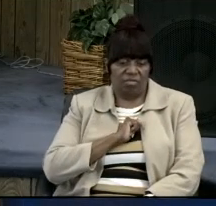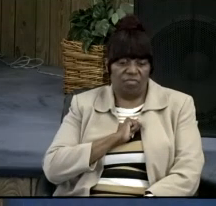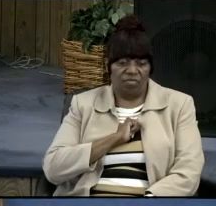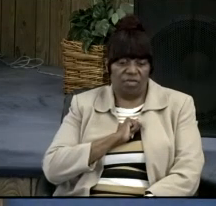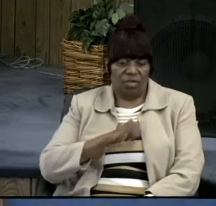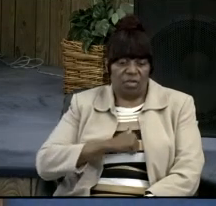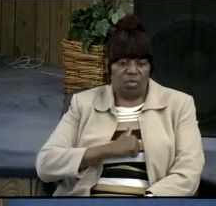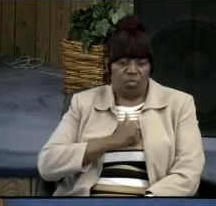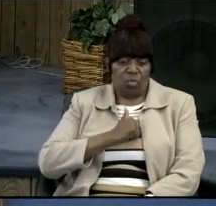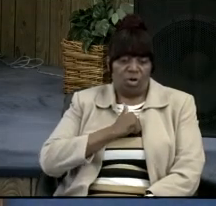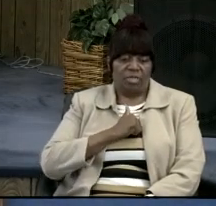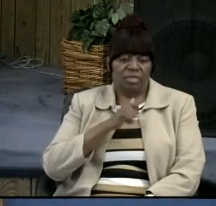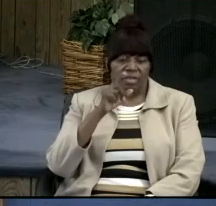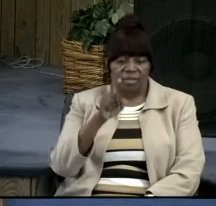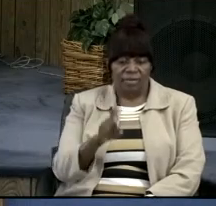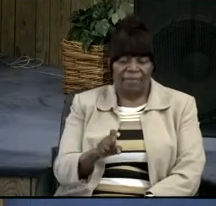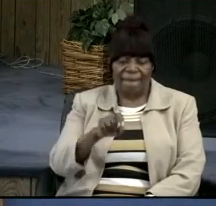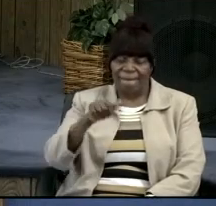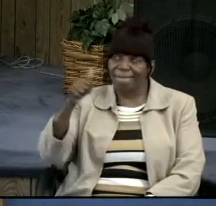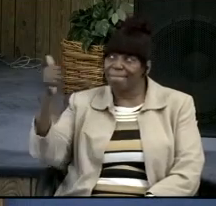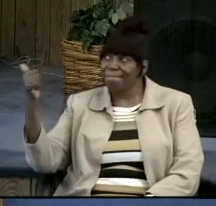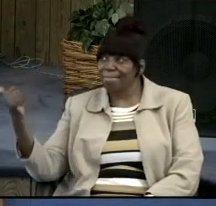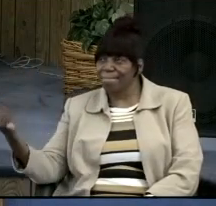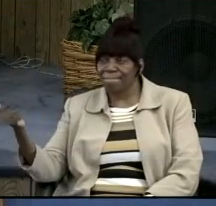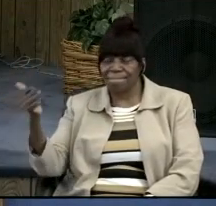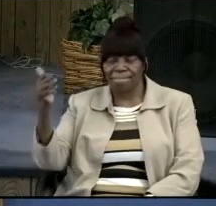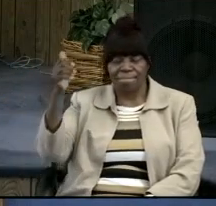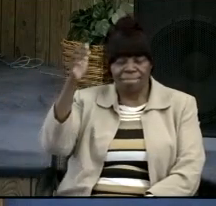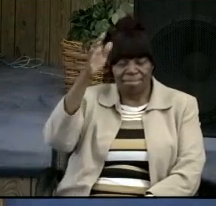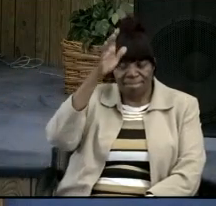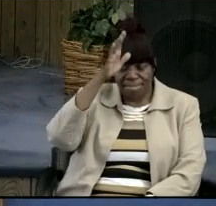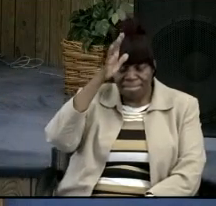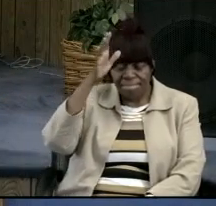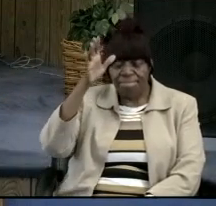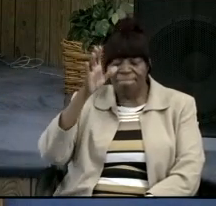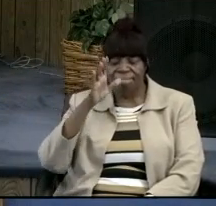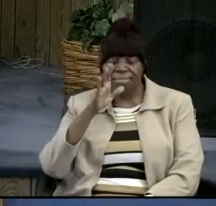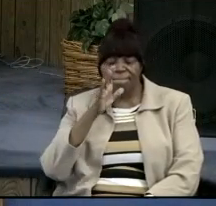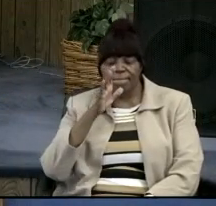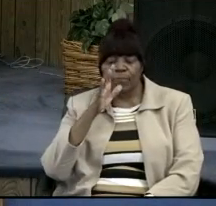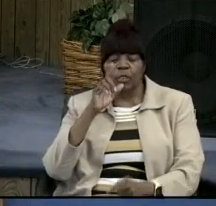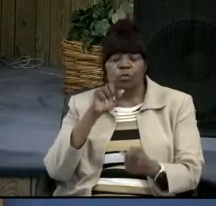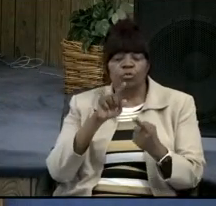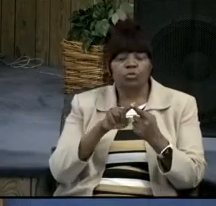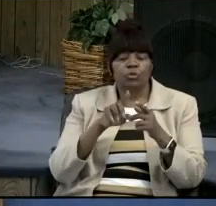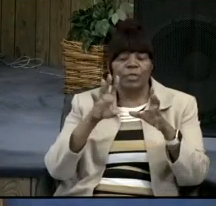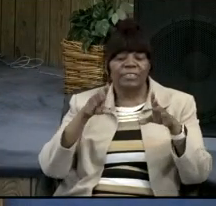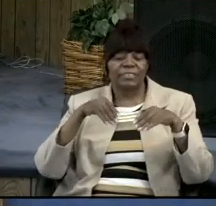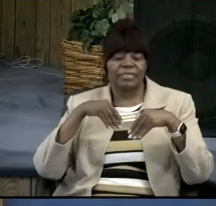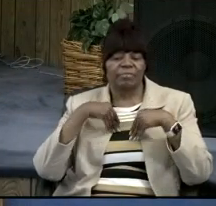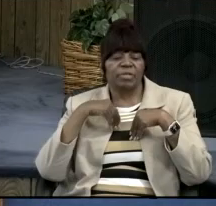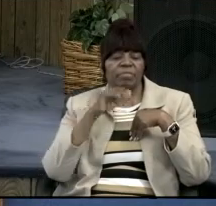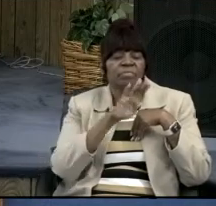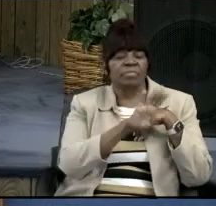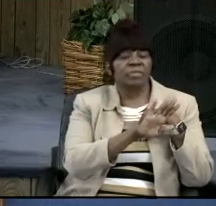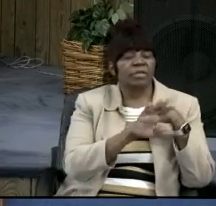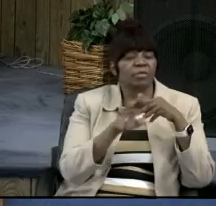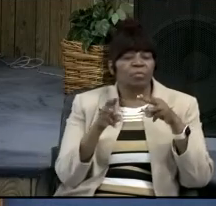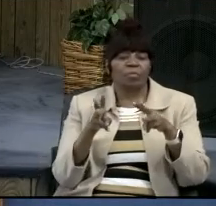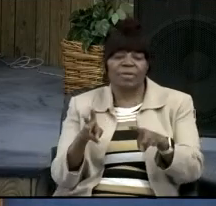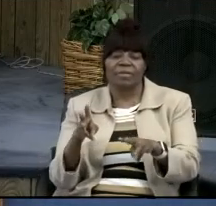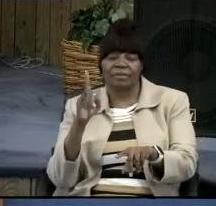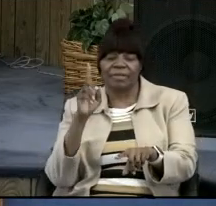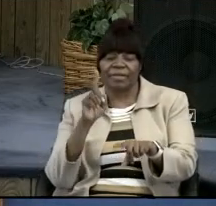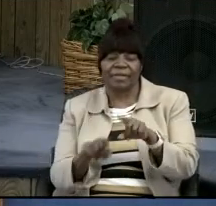father. Now they need another mother who will accept them the way they are, and now they